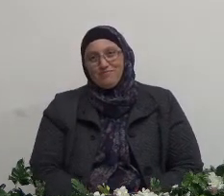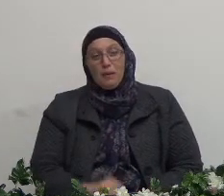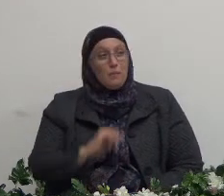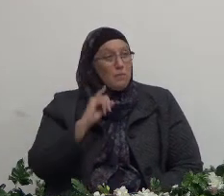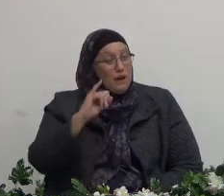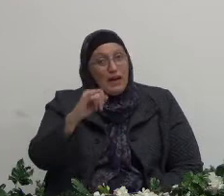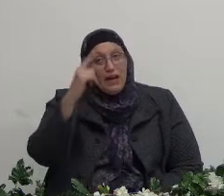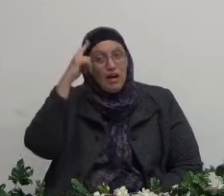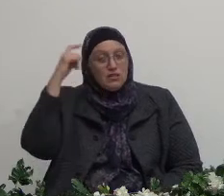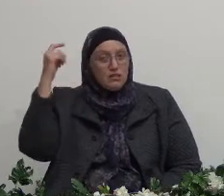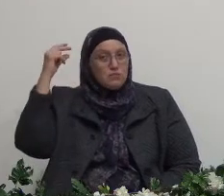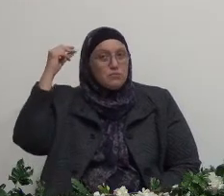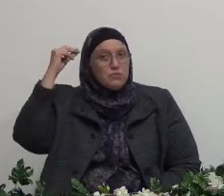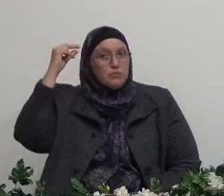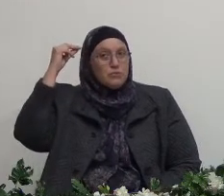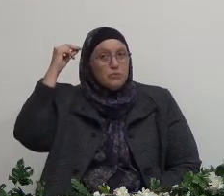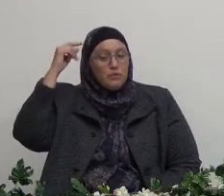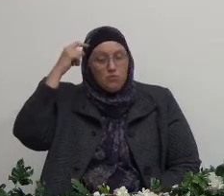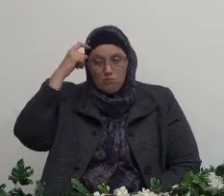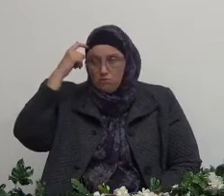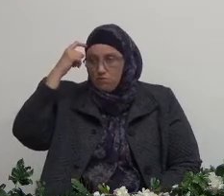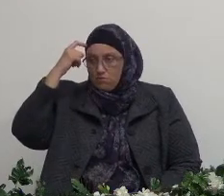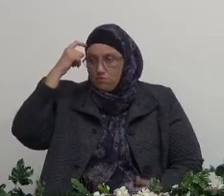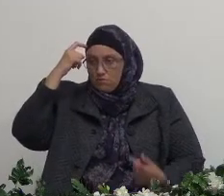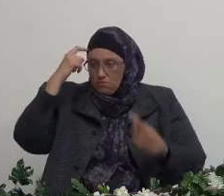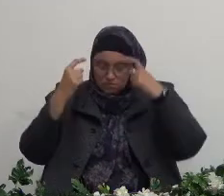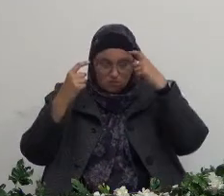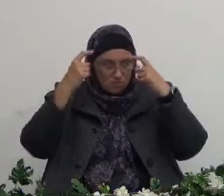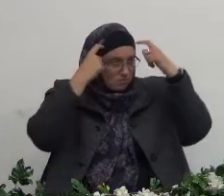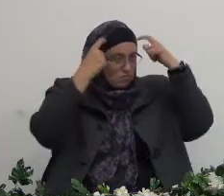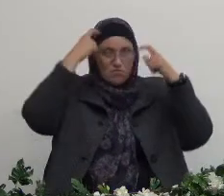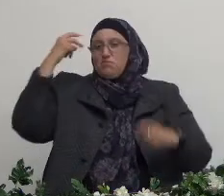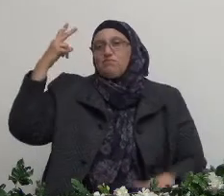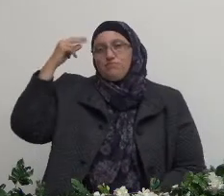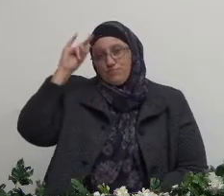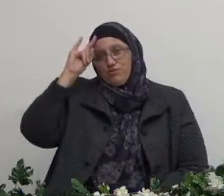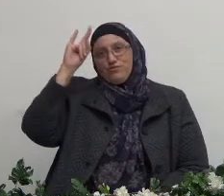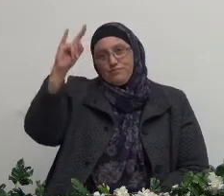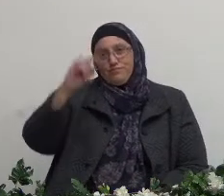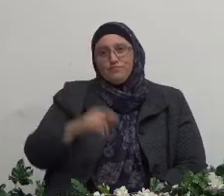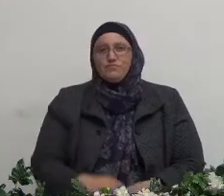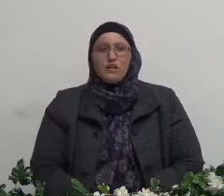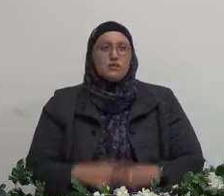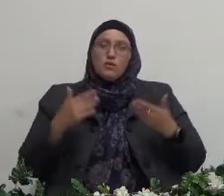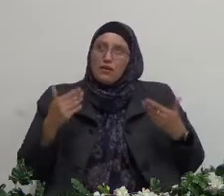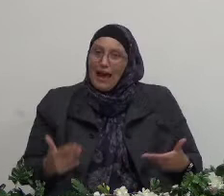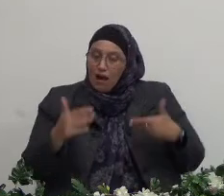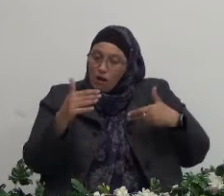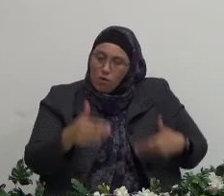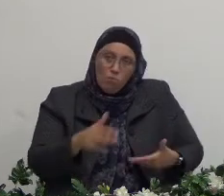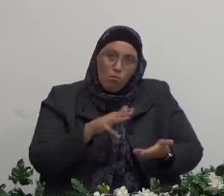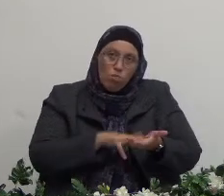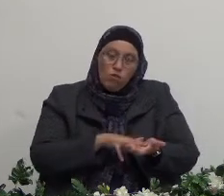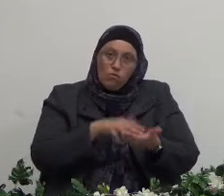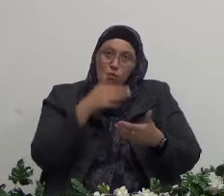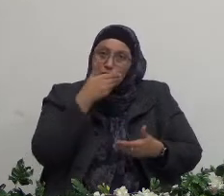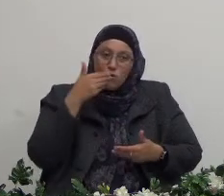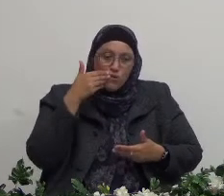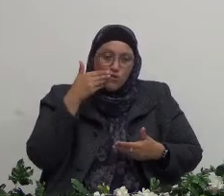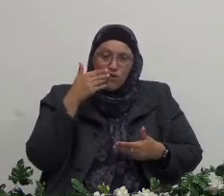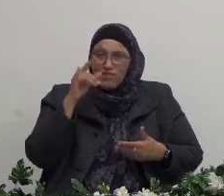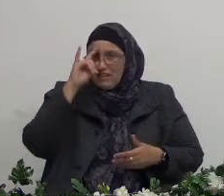head. So anyway, at this point, the devil's chained down. So I have that ability where